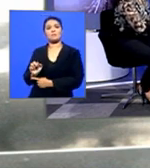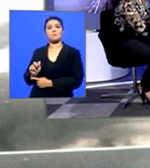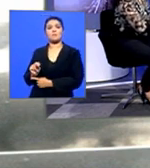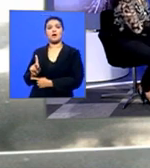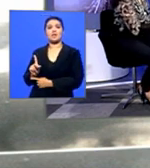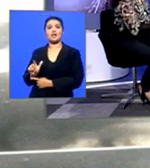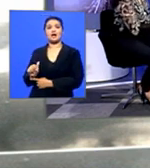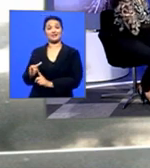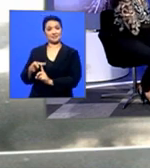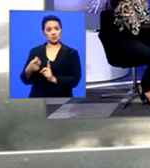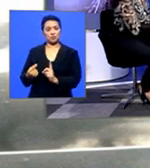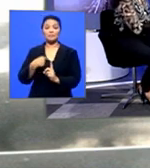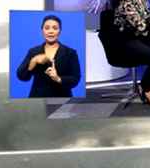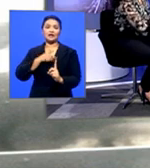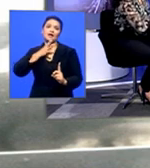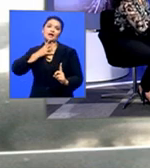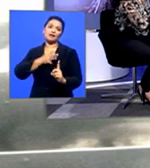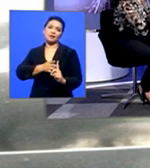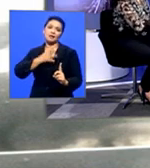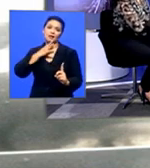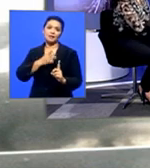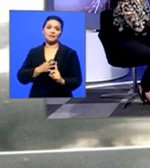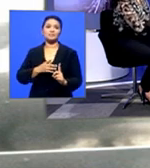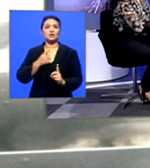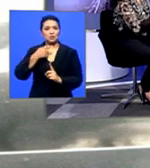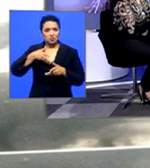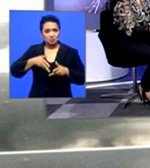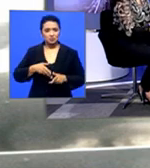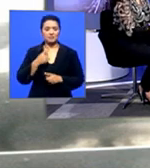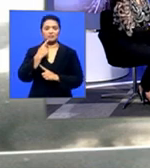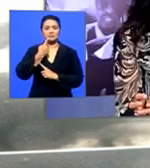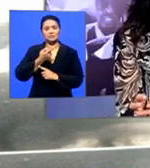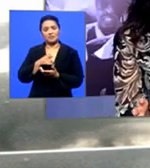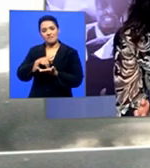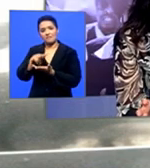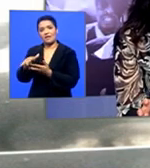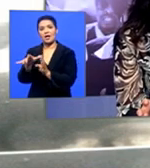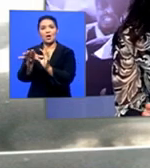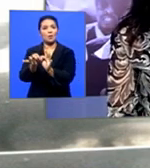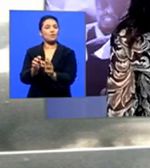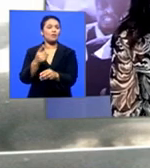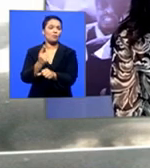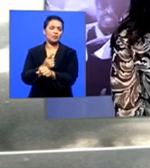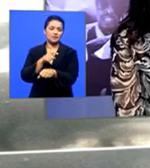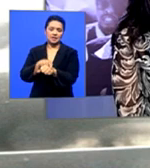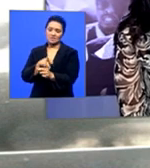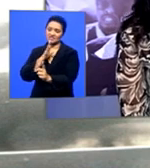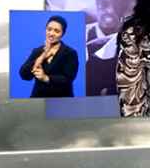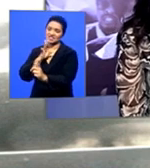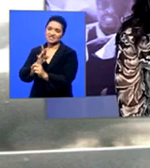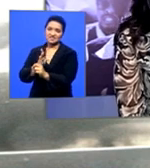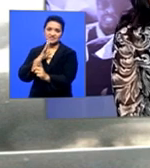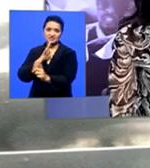shoulders. See, he is talking to him the whole time. He's talking to him the whole time. Tomorrow when he's flying, when he arrives at home, the whole time. I'm going to explore